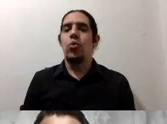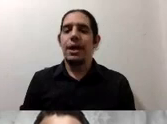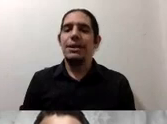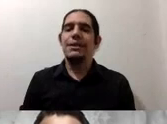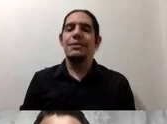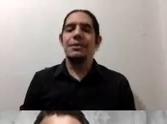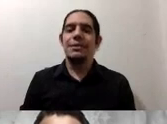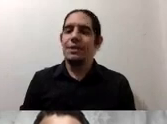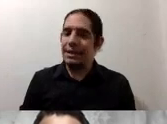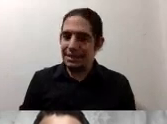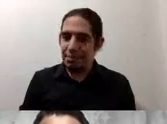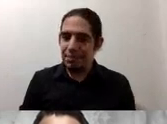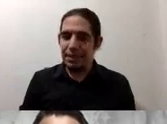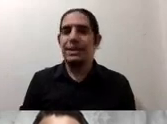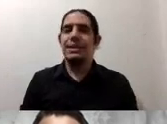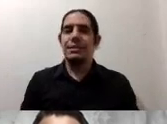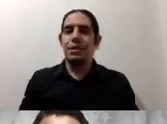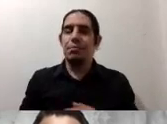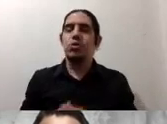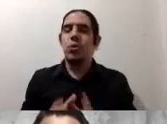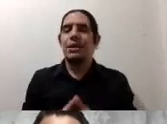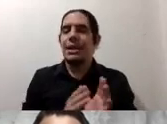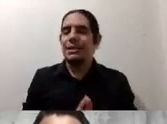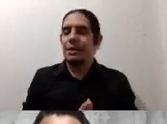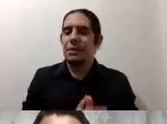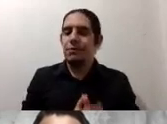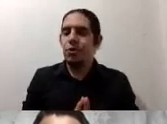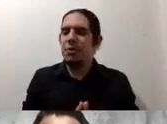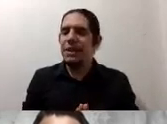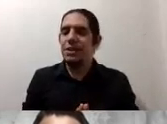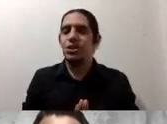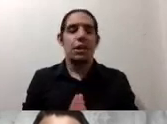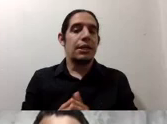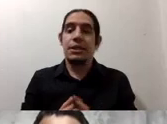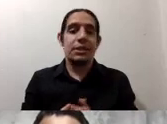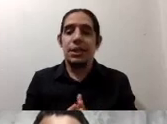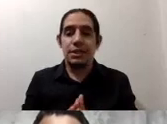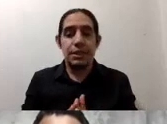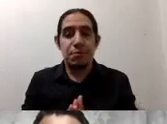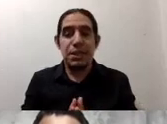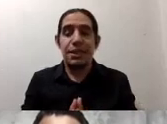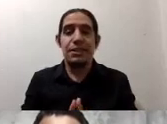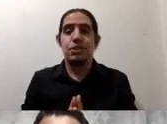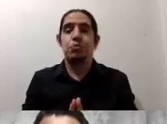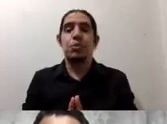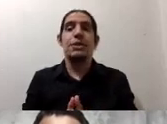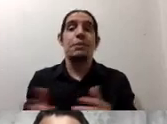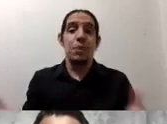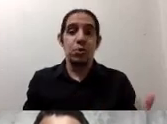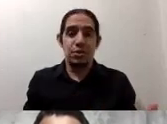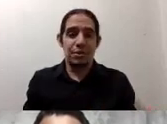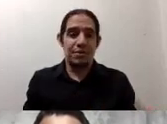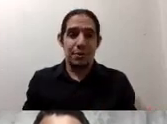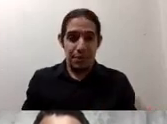it is widely accepted, it is the most widely accepted form of English, this does not mean it is spoken